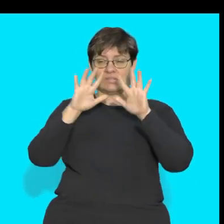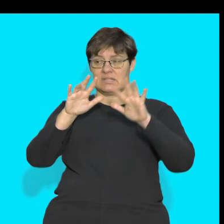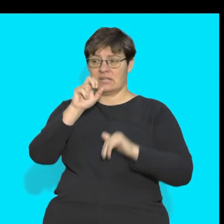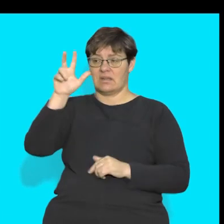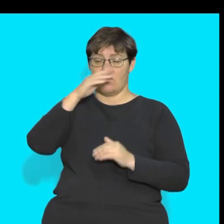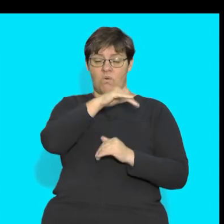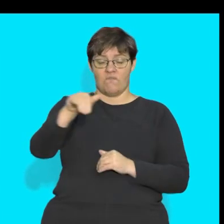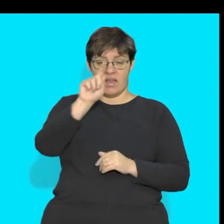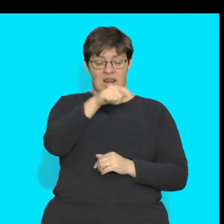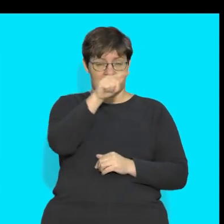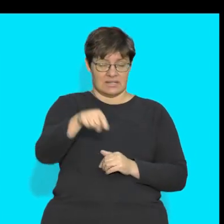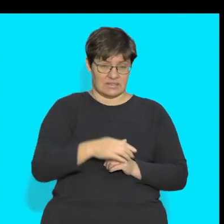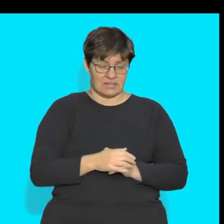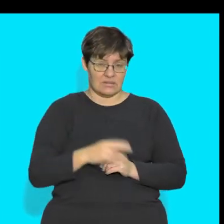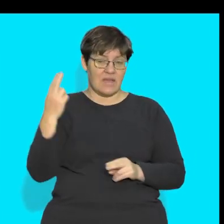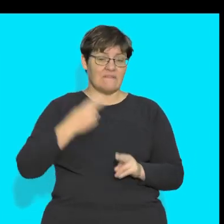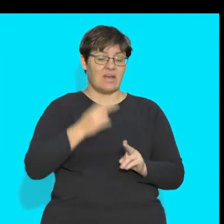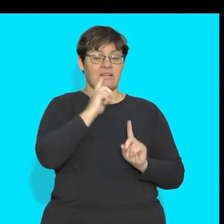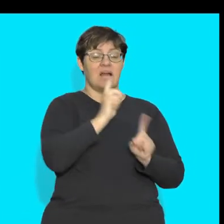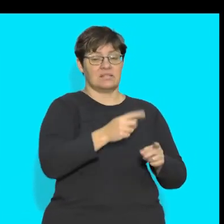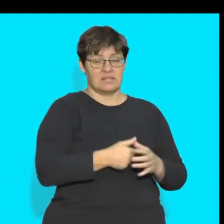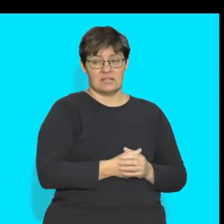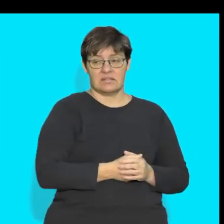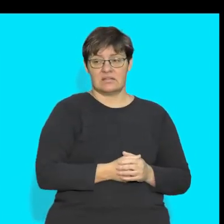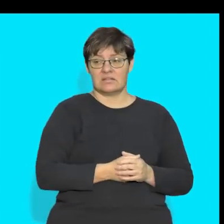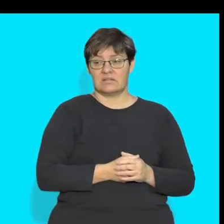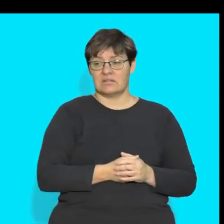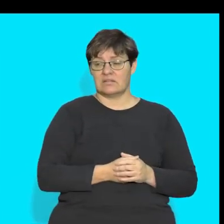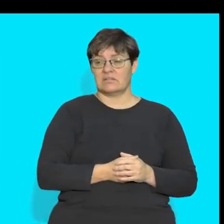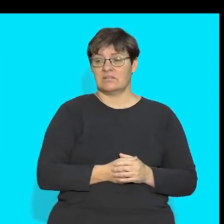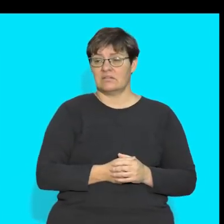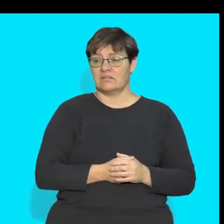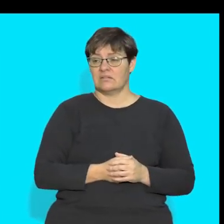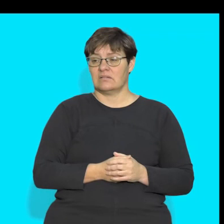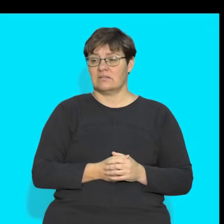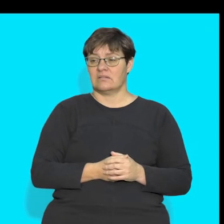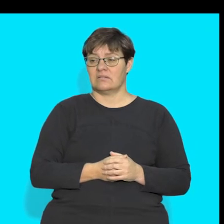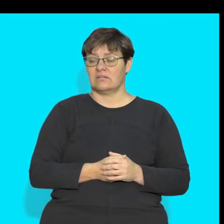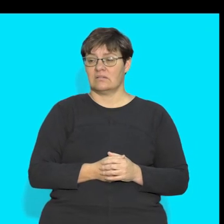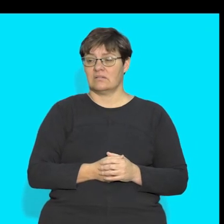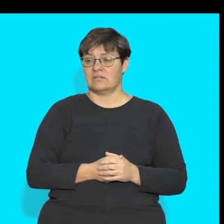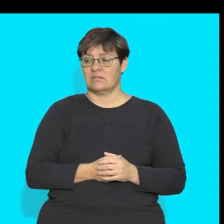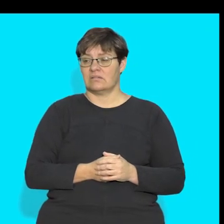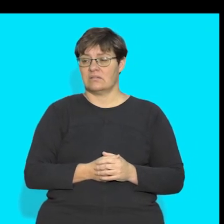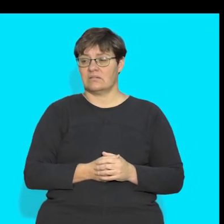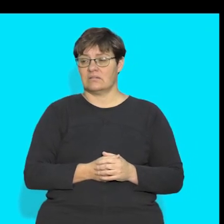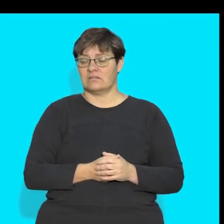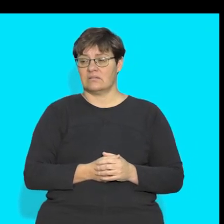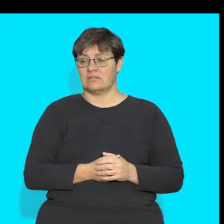Okay, and over the lambda. Now, to get your final answer, I'm just going to use a different color quickly.